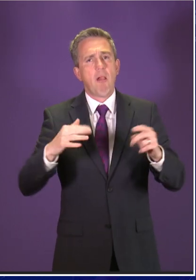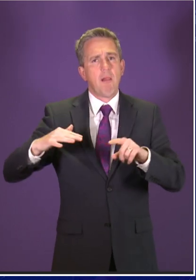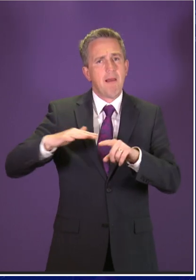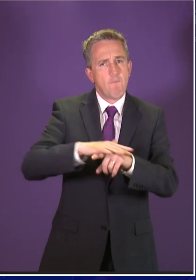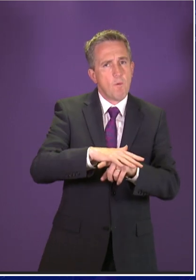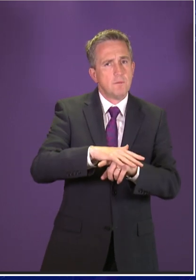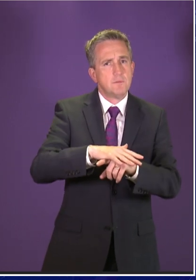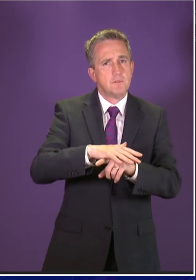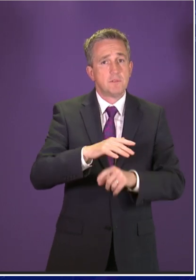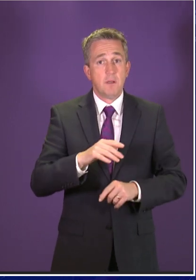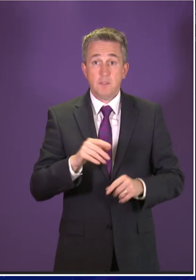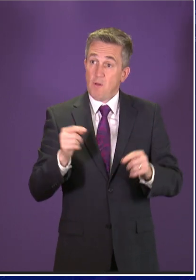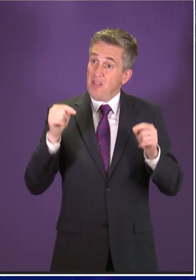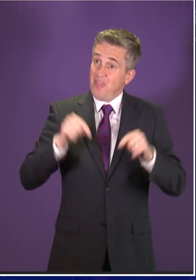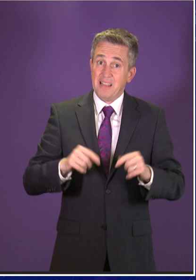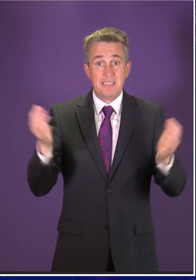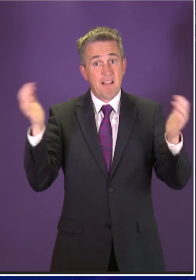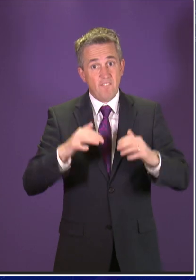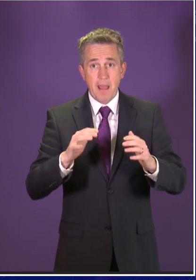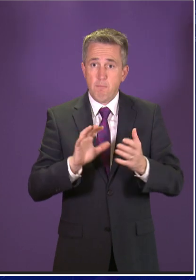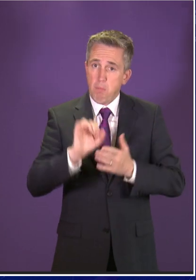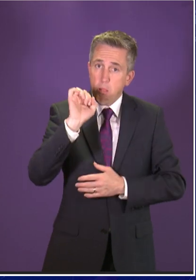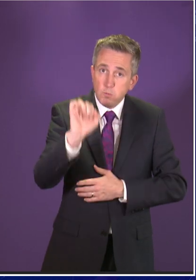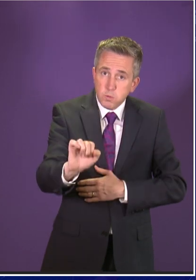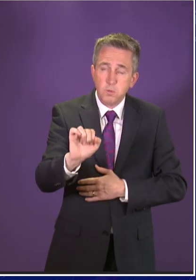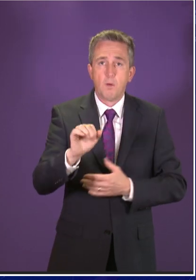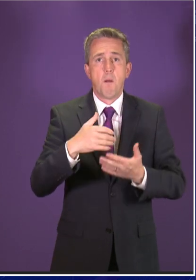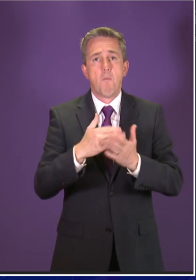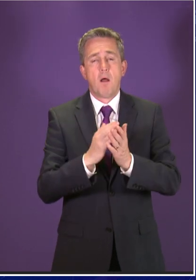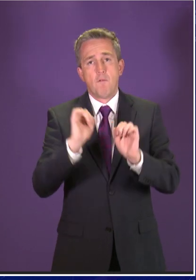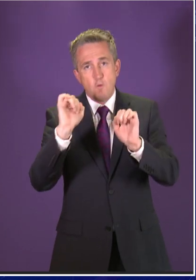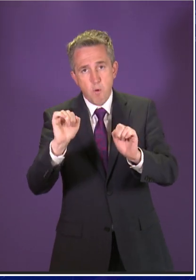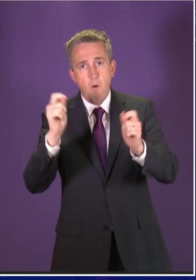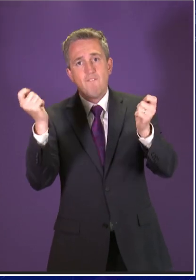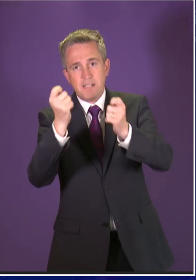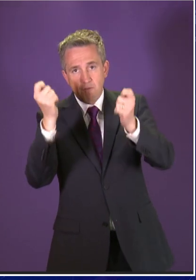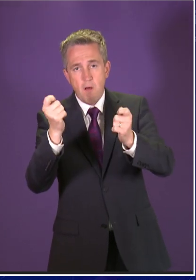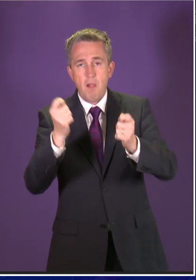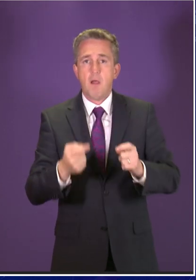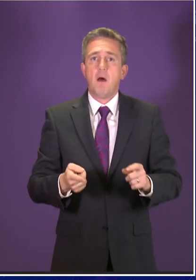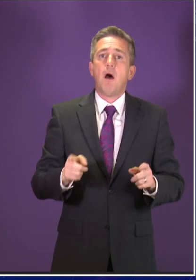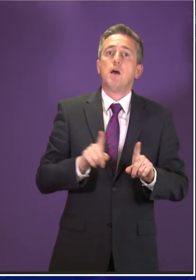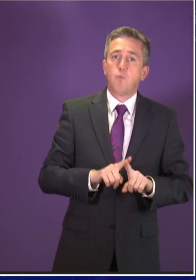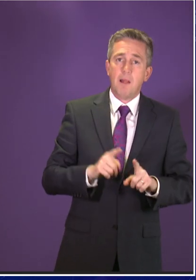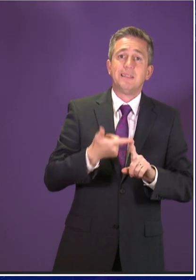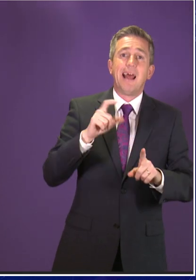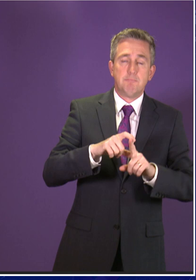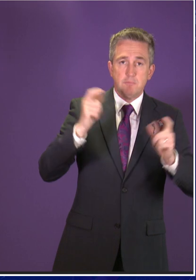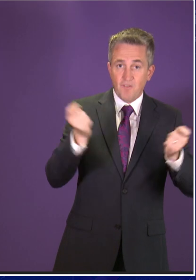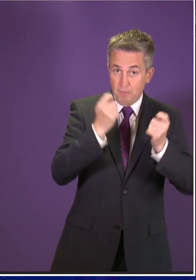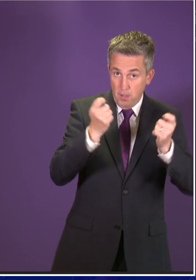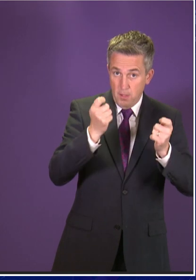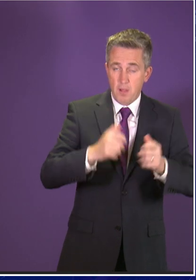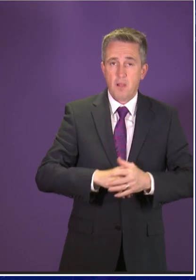embrace this as your summit in your festival, not just our festival. Your presence here is